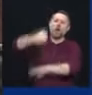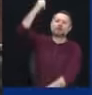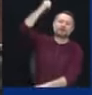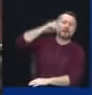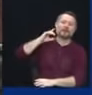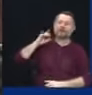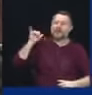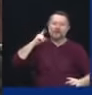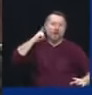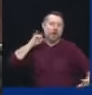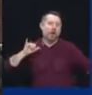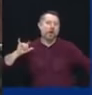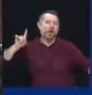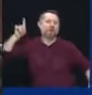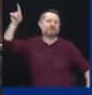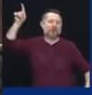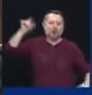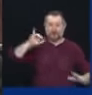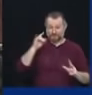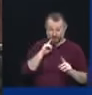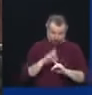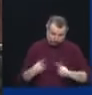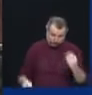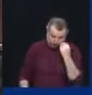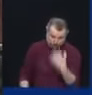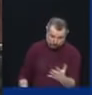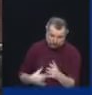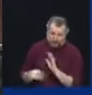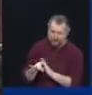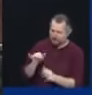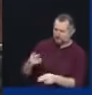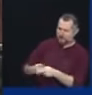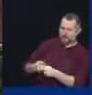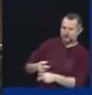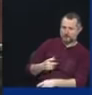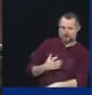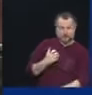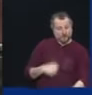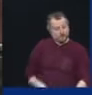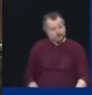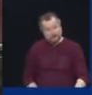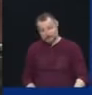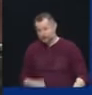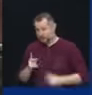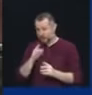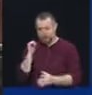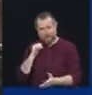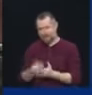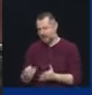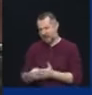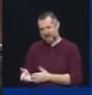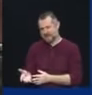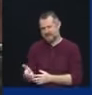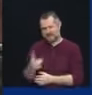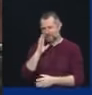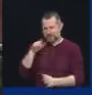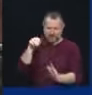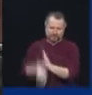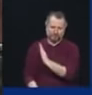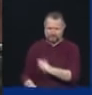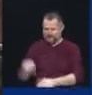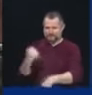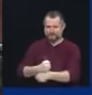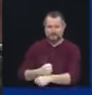Orchard. But then we wouldn't be here today because that would not have sold. And it shows zero creativity.